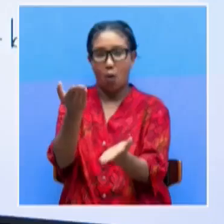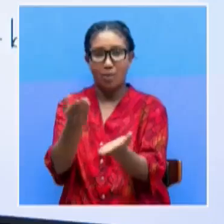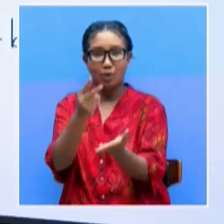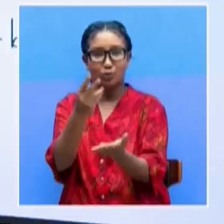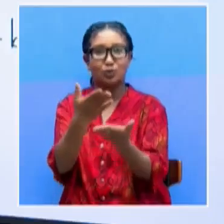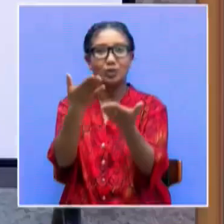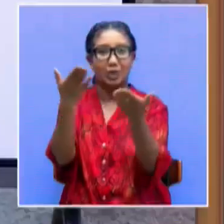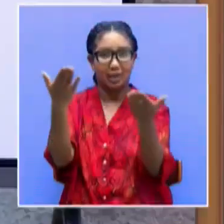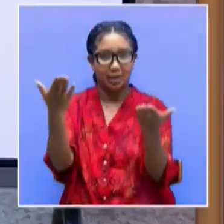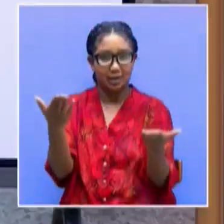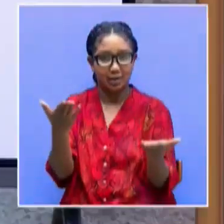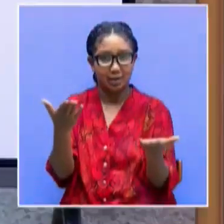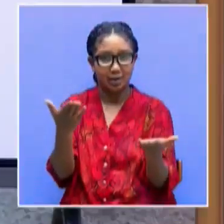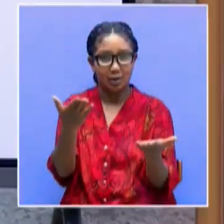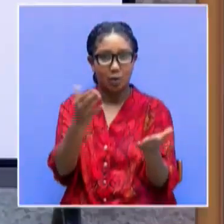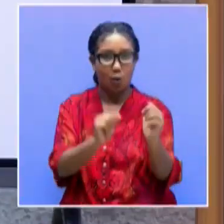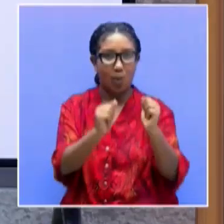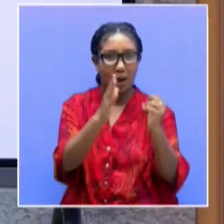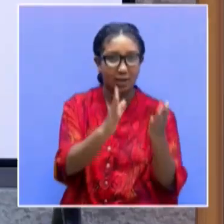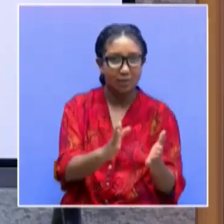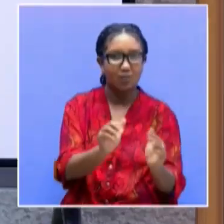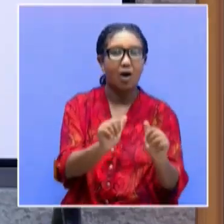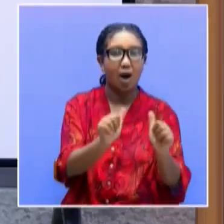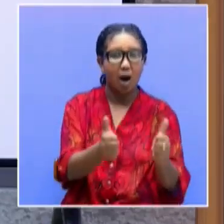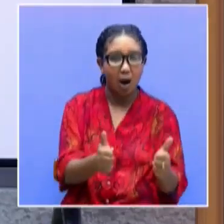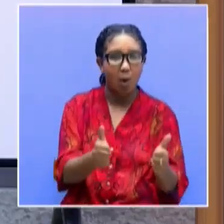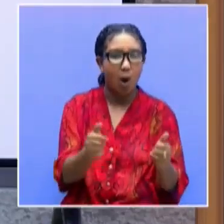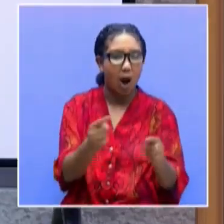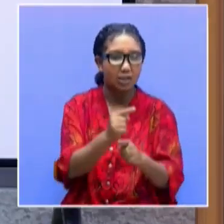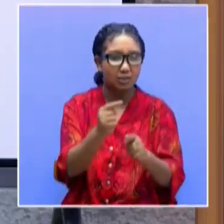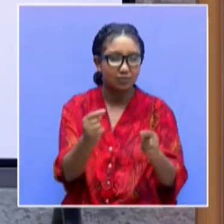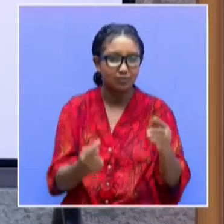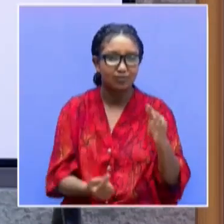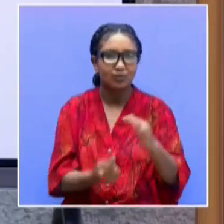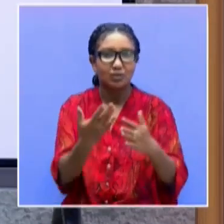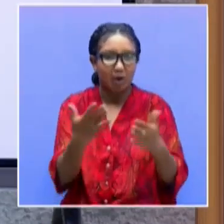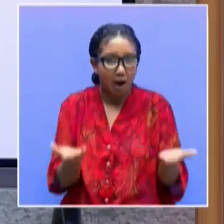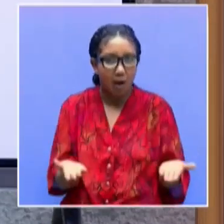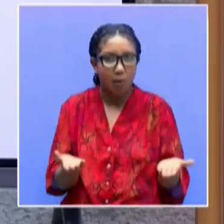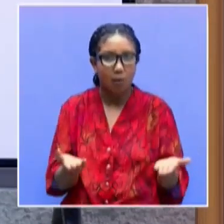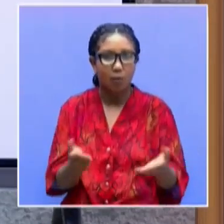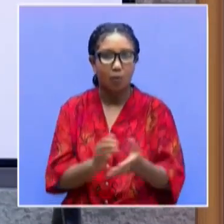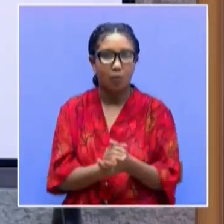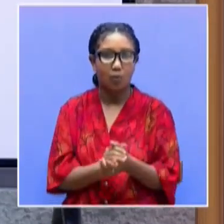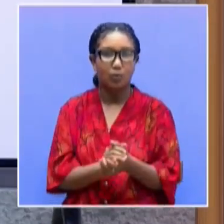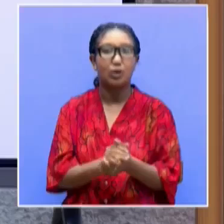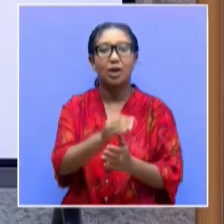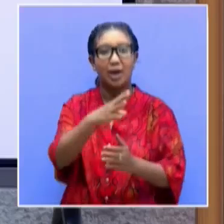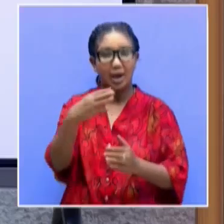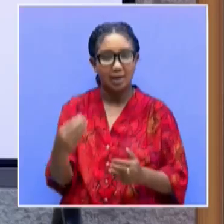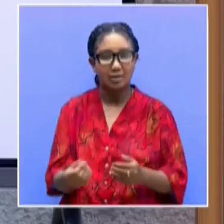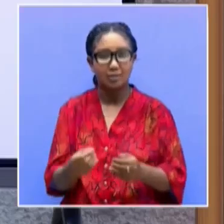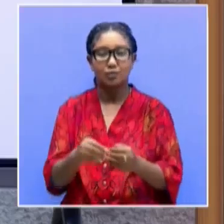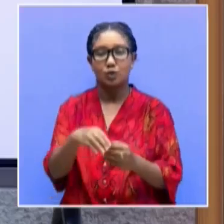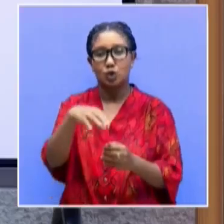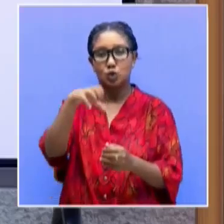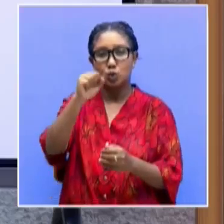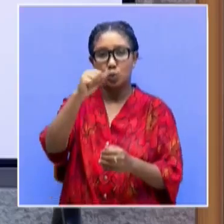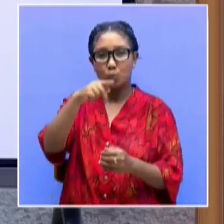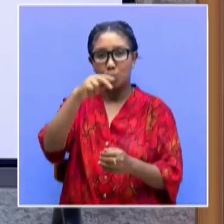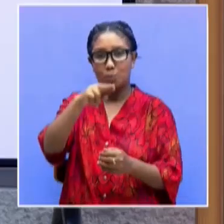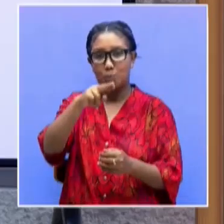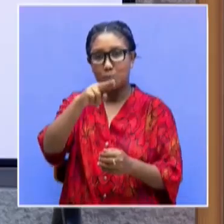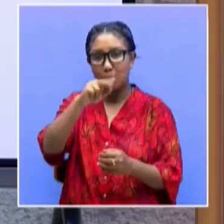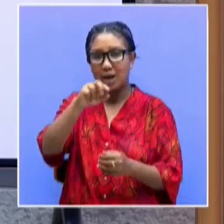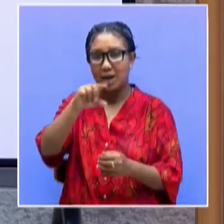things, which is comparative adverbs, how an action happened between two things, all right? And superlative, which